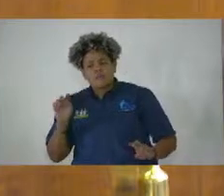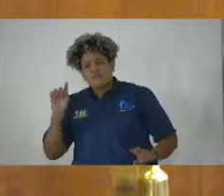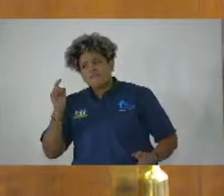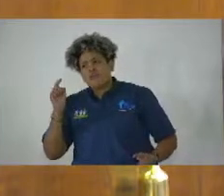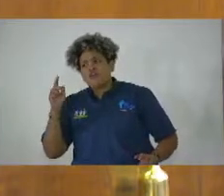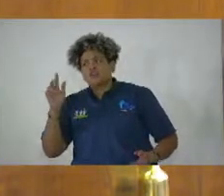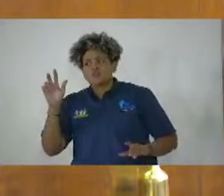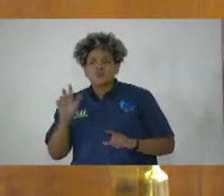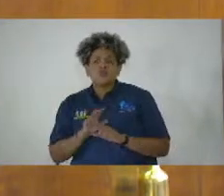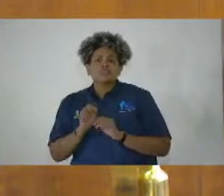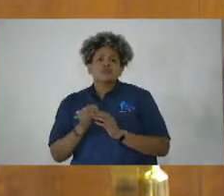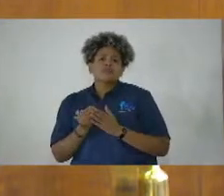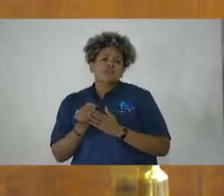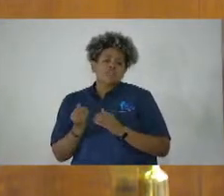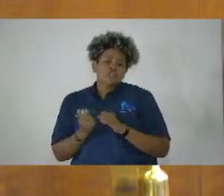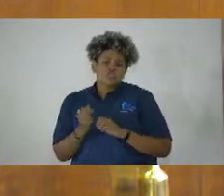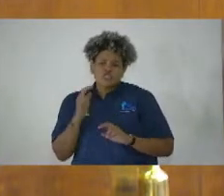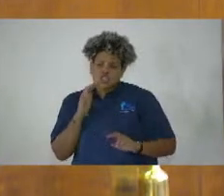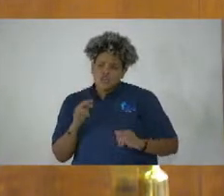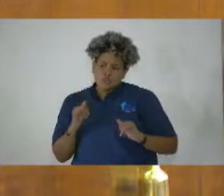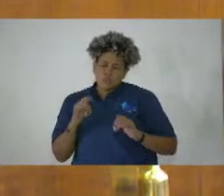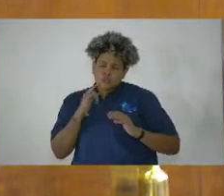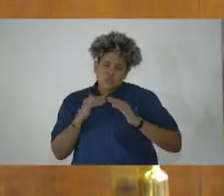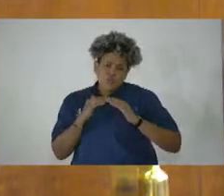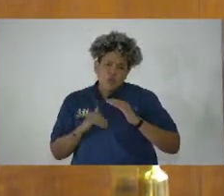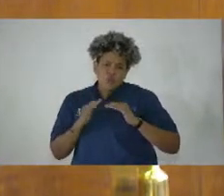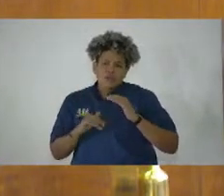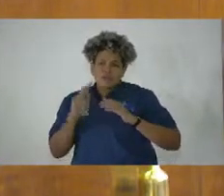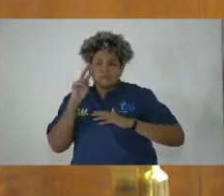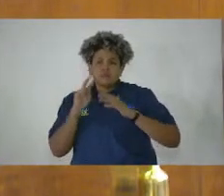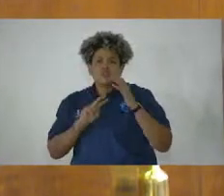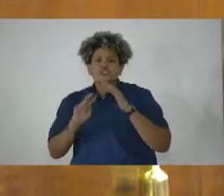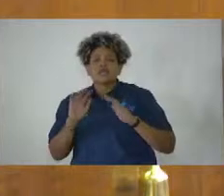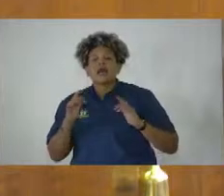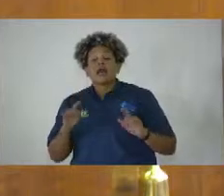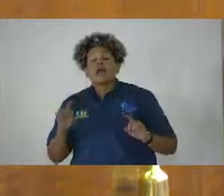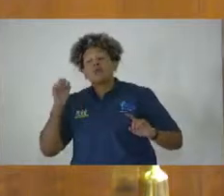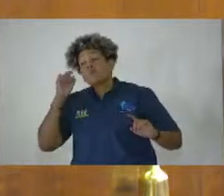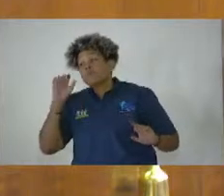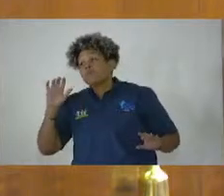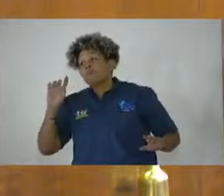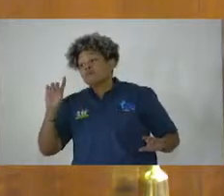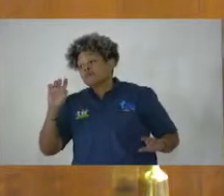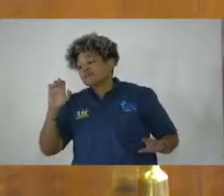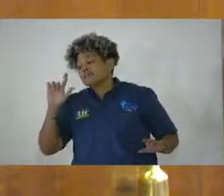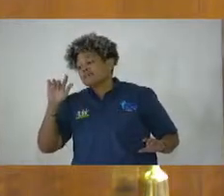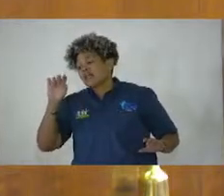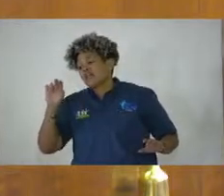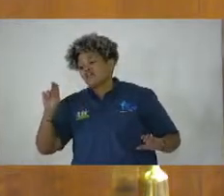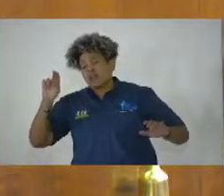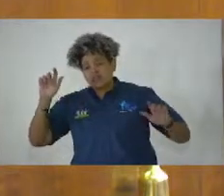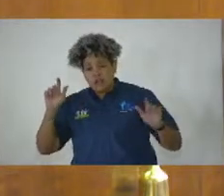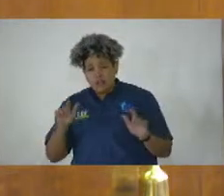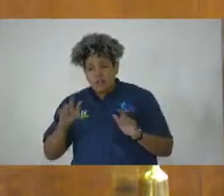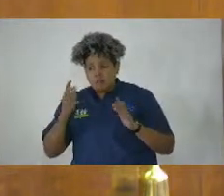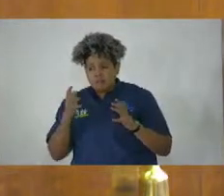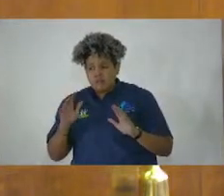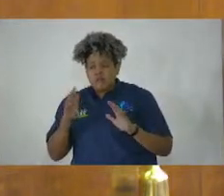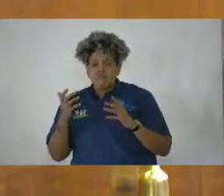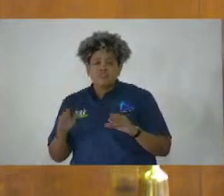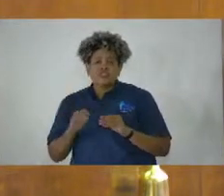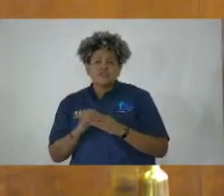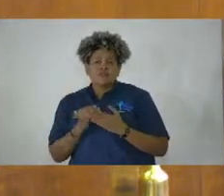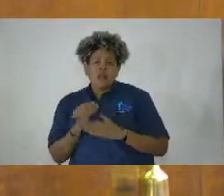first quarter of the fiscal year, which was lower than projected. Thus, the deceleration began in financial